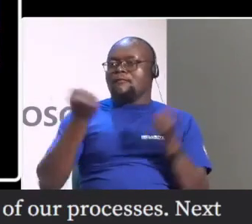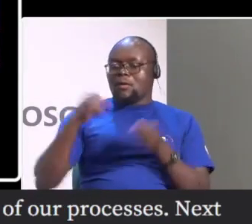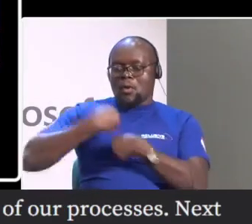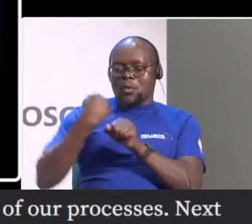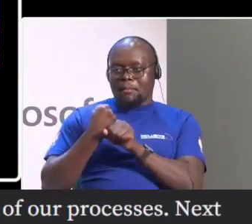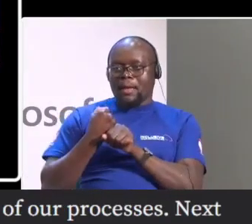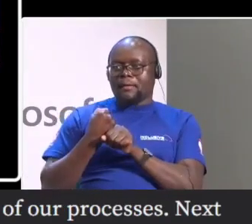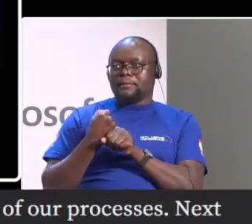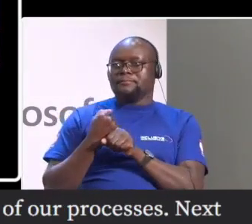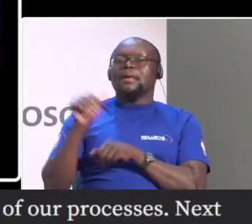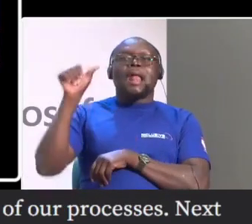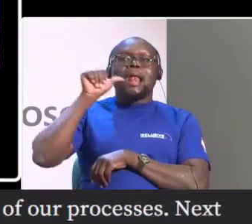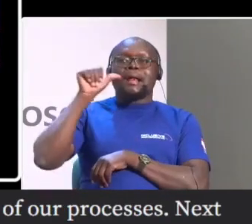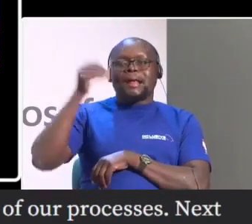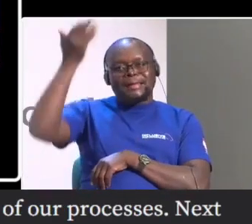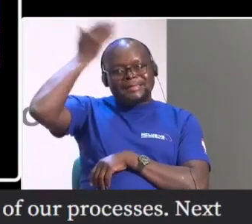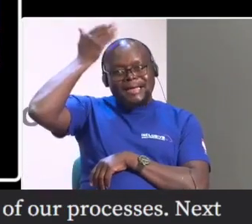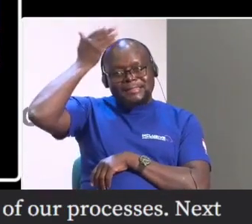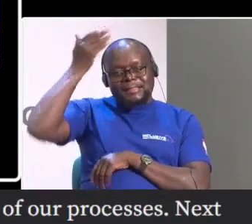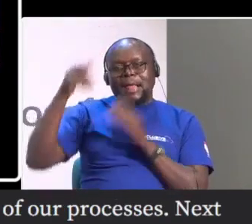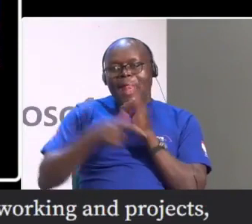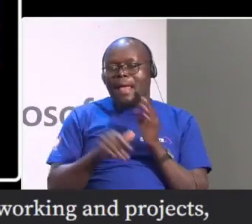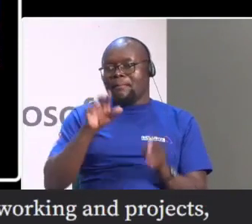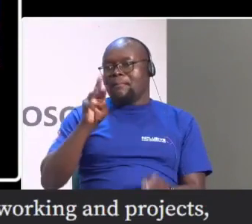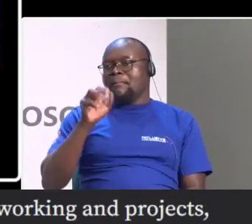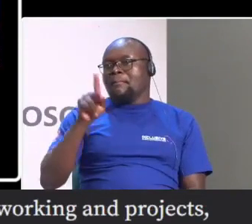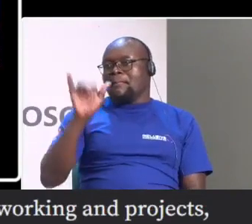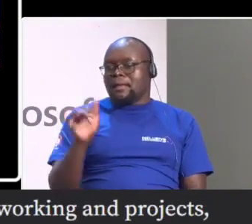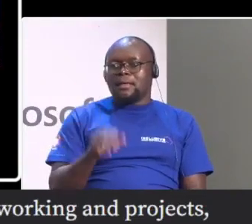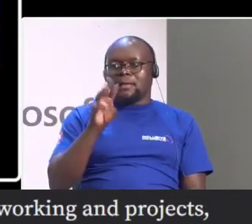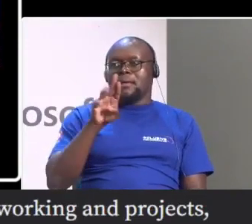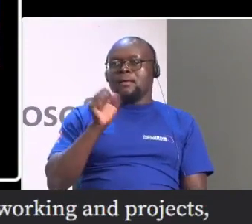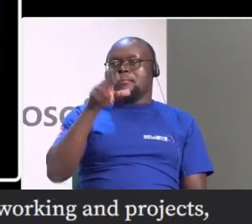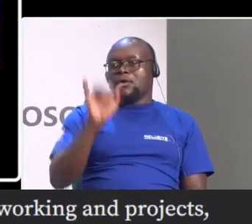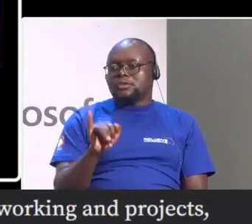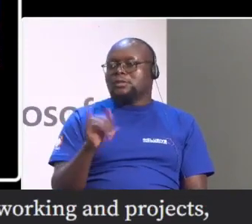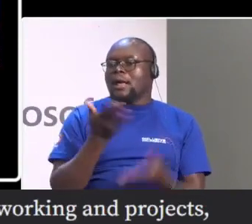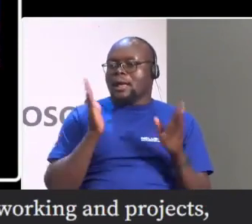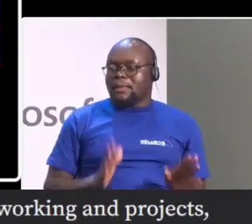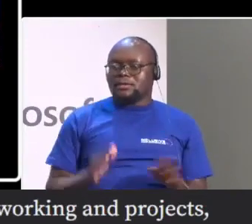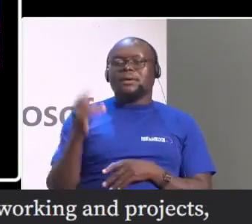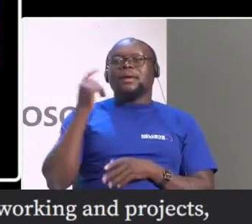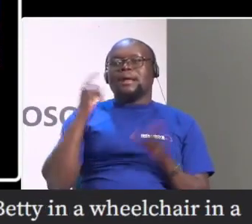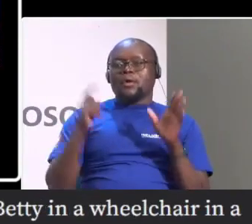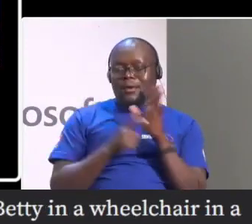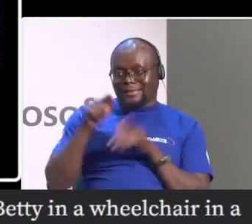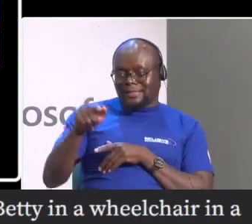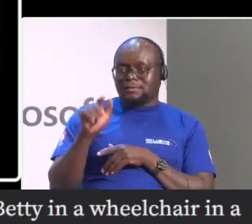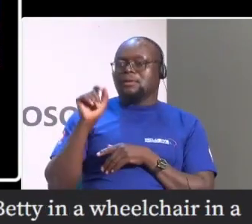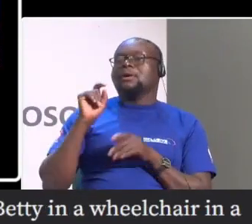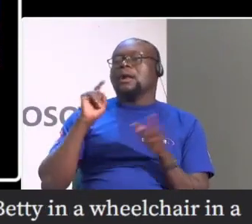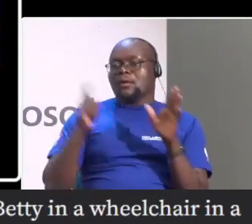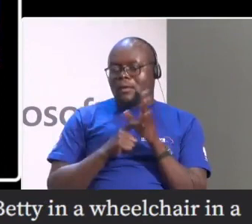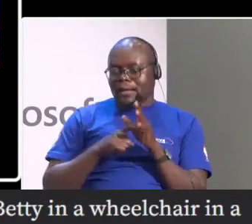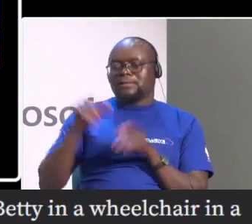designing, the London taxi. I call it the Mickey Mouse of vehicles because anyone recognizes Mickey Mouse, anyone can recognize a